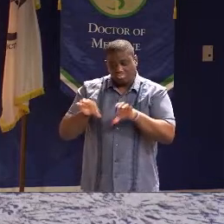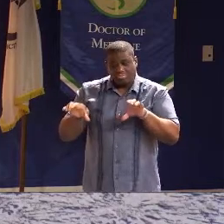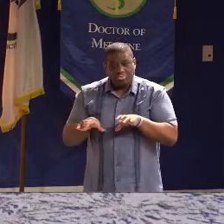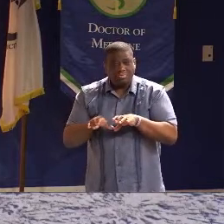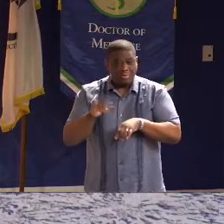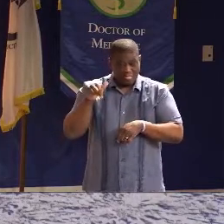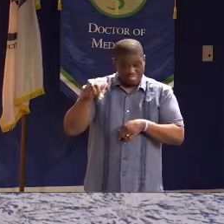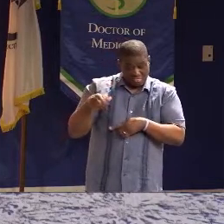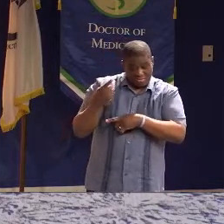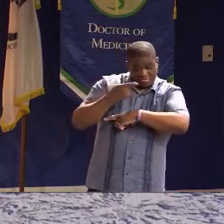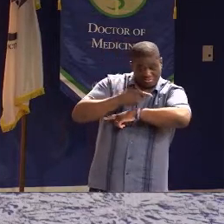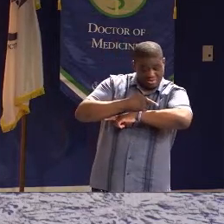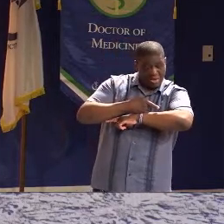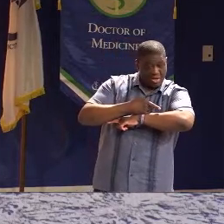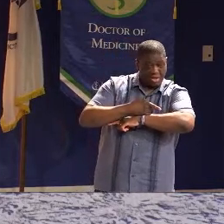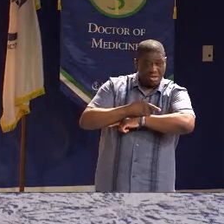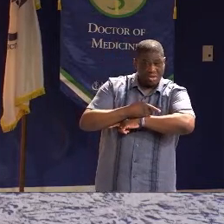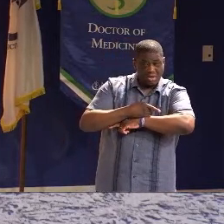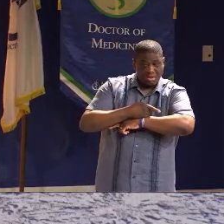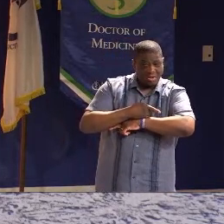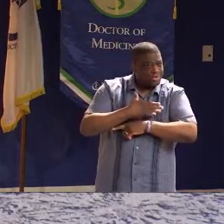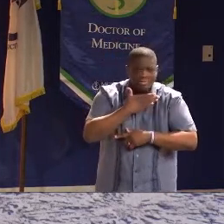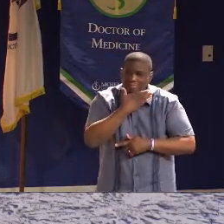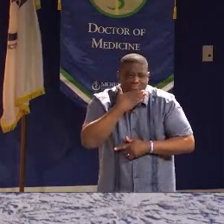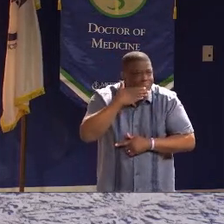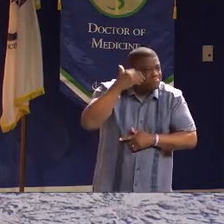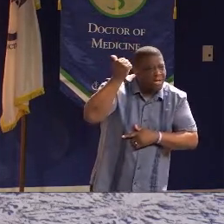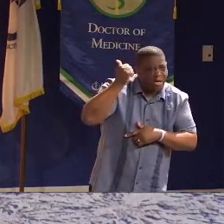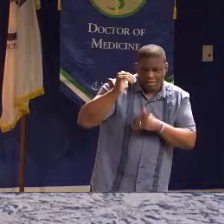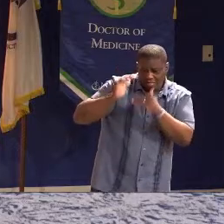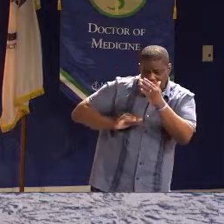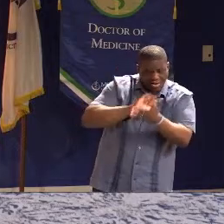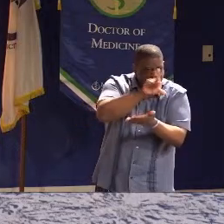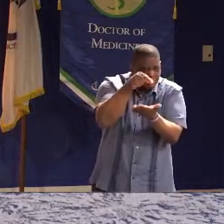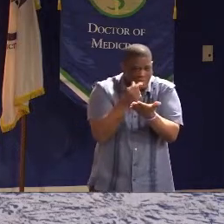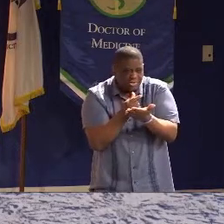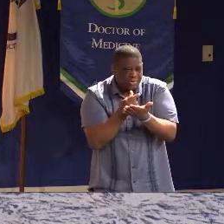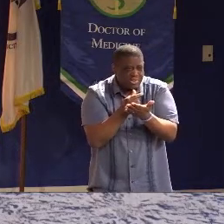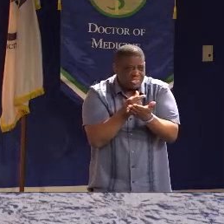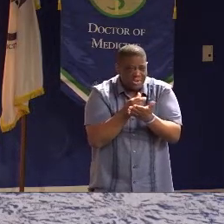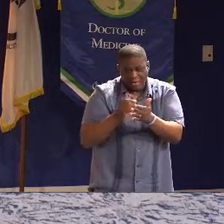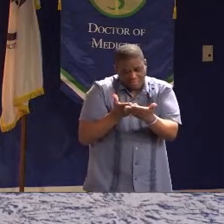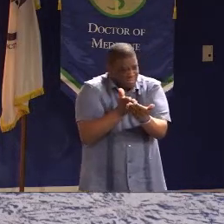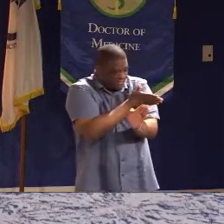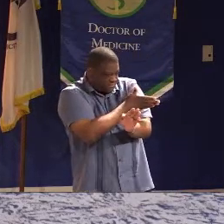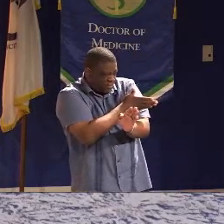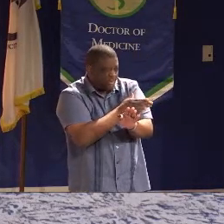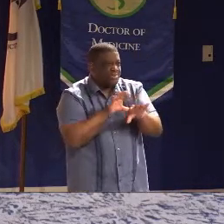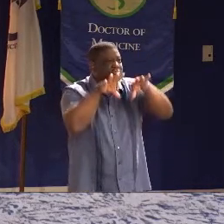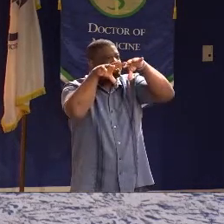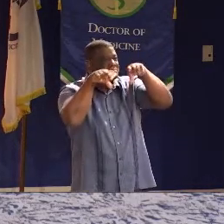This day is probably even better than graduation in some ways. You got to get that degree, obviously, right?